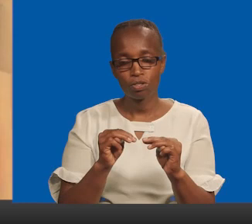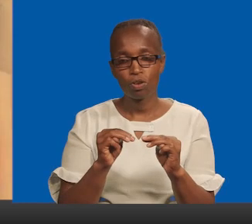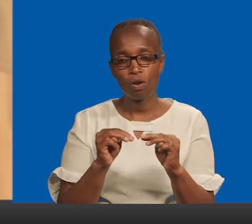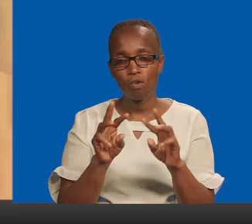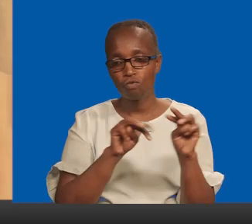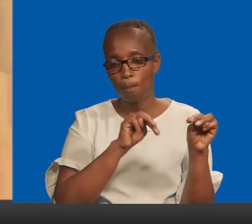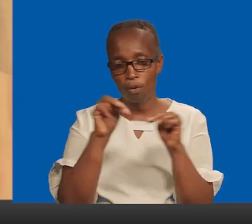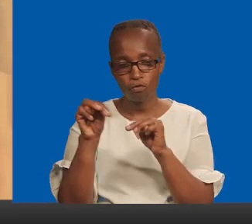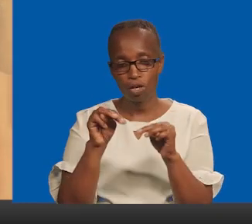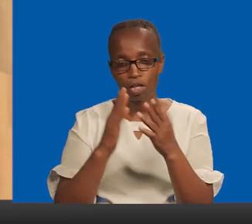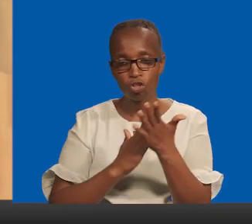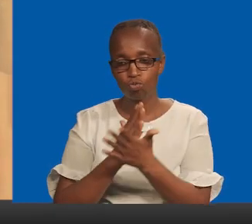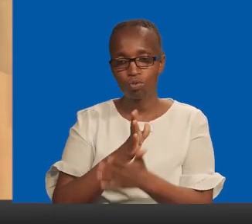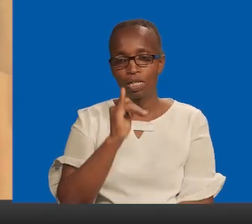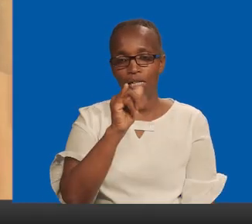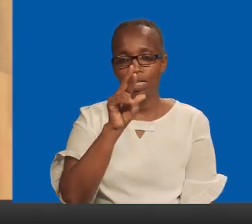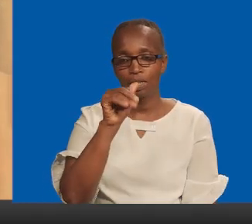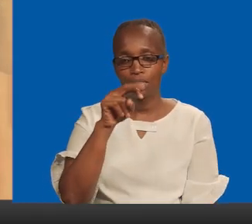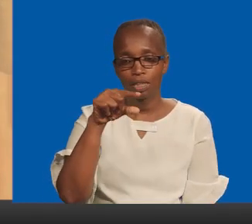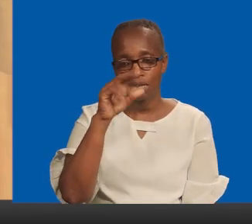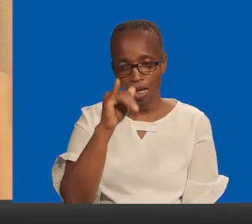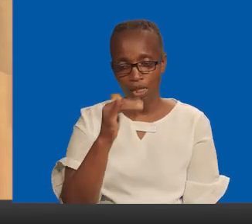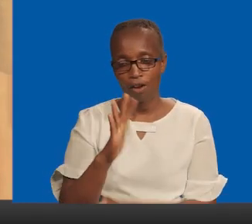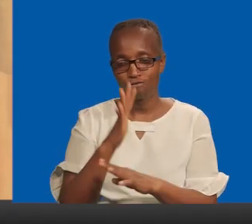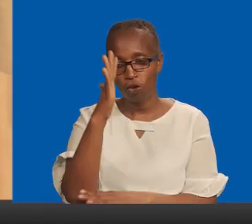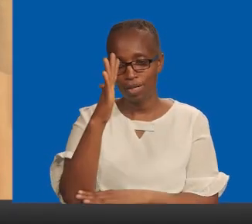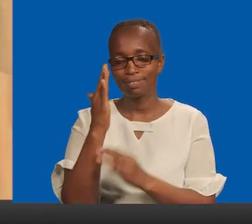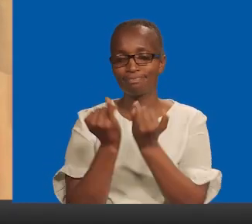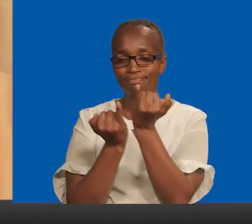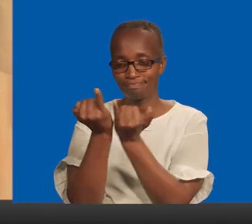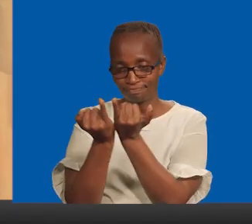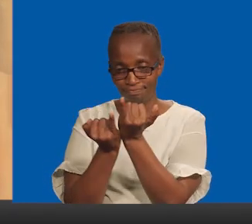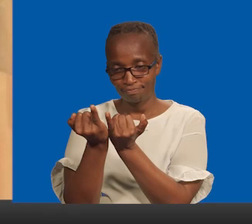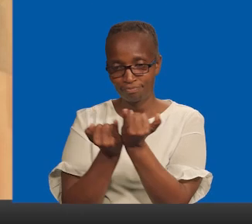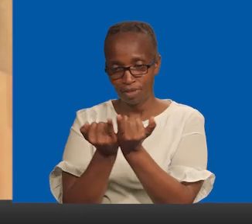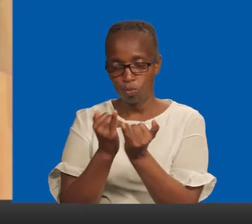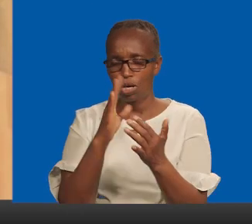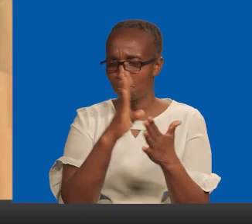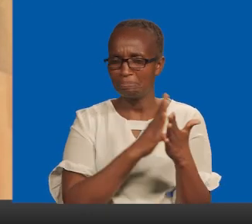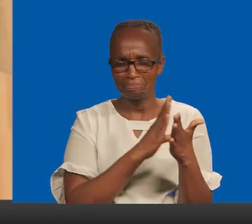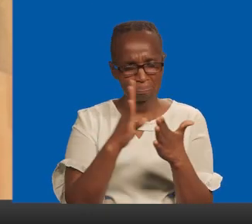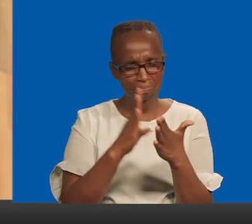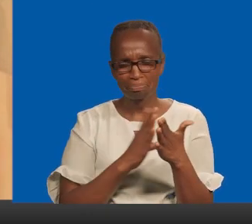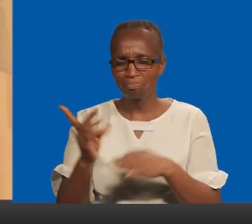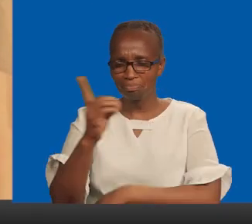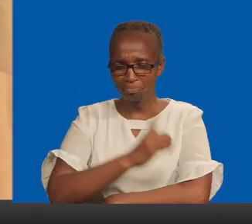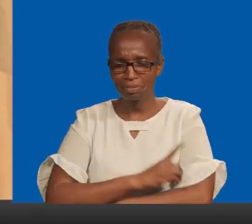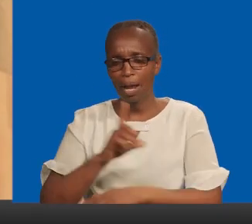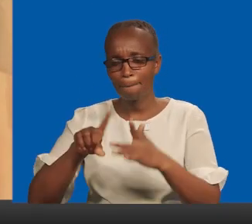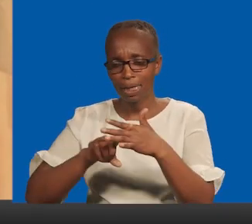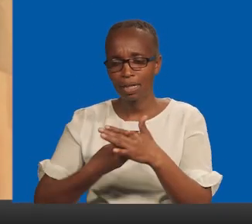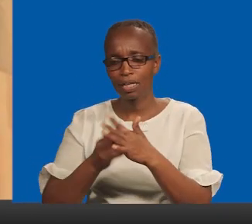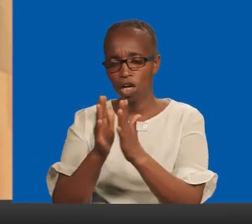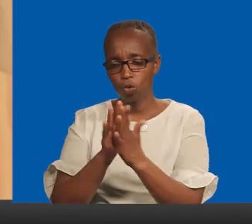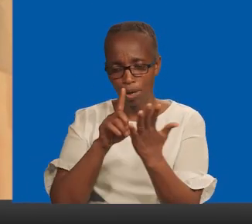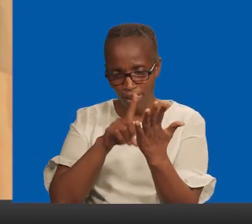Forest. Saturday ndio itakuwa very busy, tutaanza Mwea